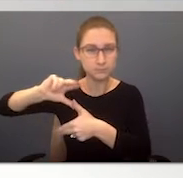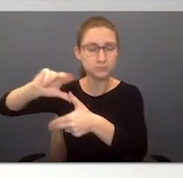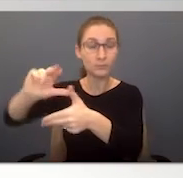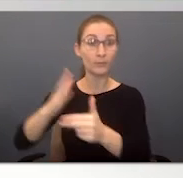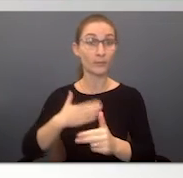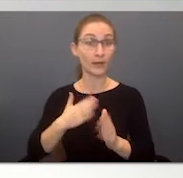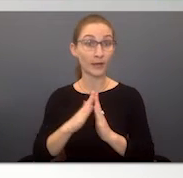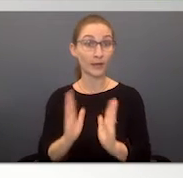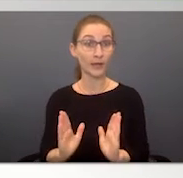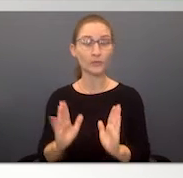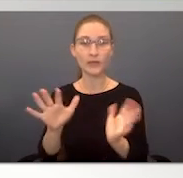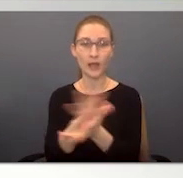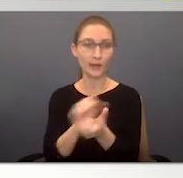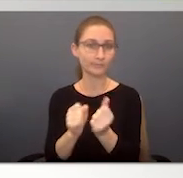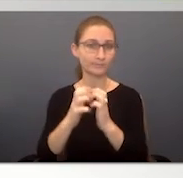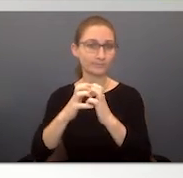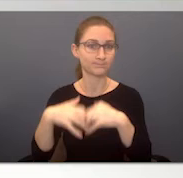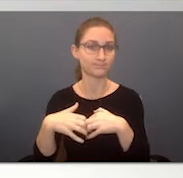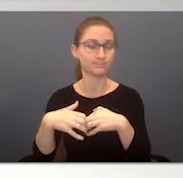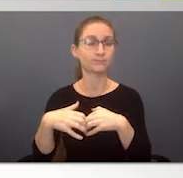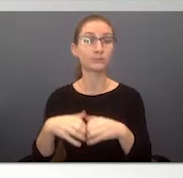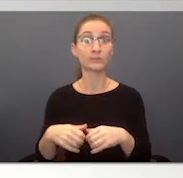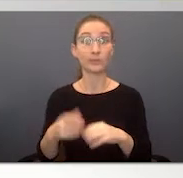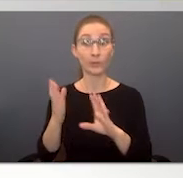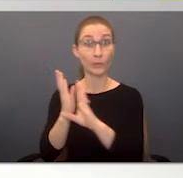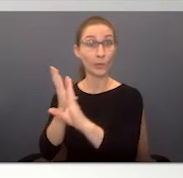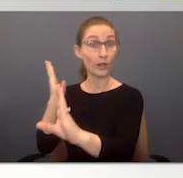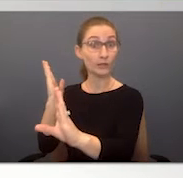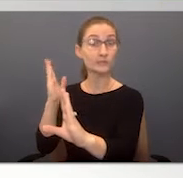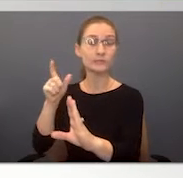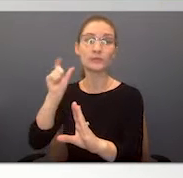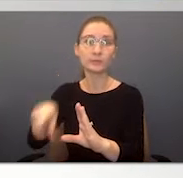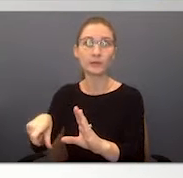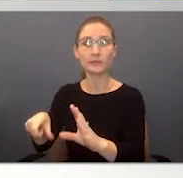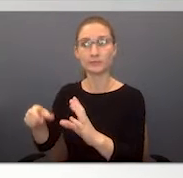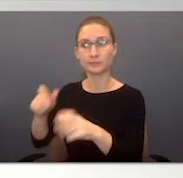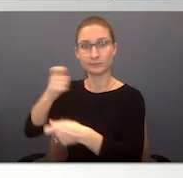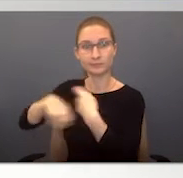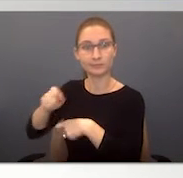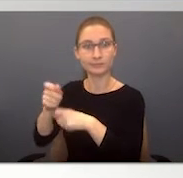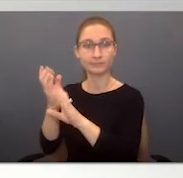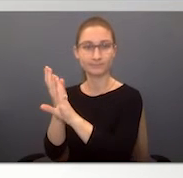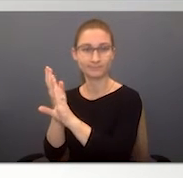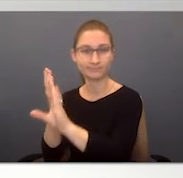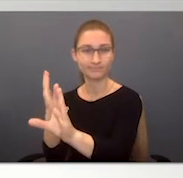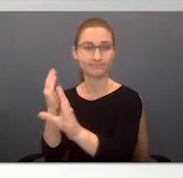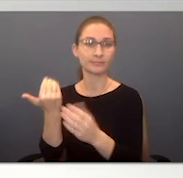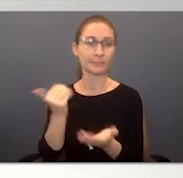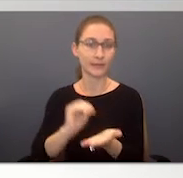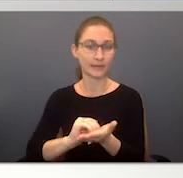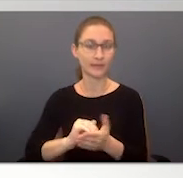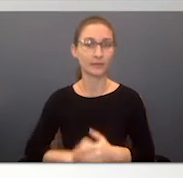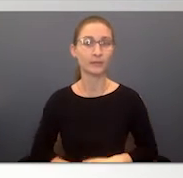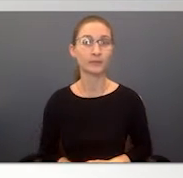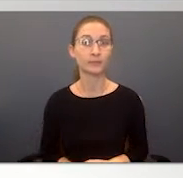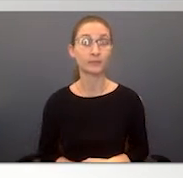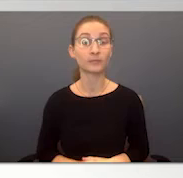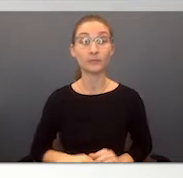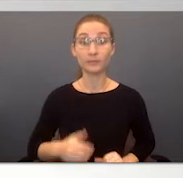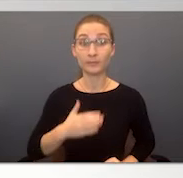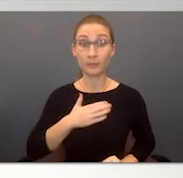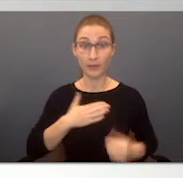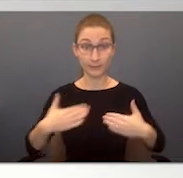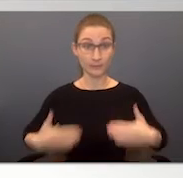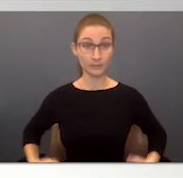but with my physical disability, it was difficult to do what I needed to do. Okay, entonces voy